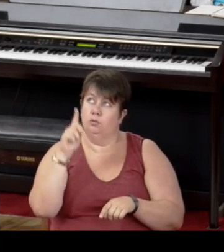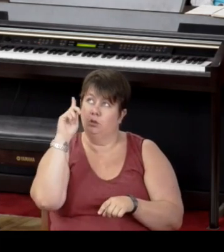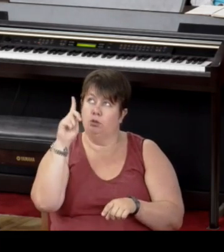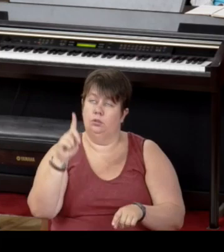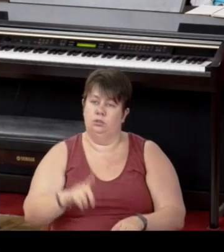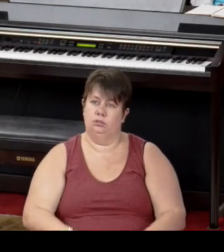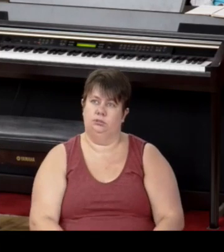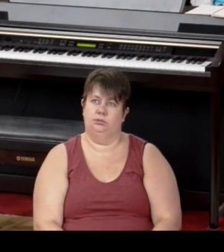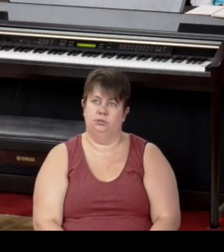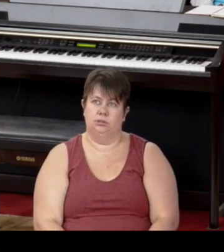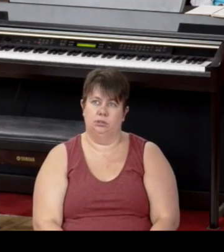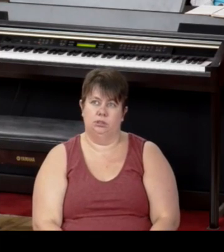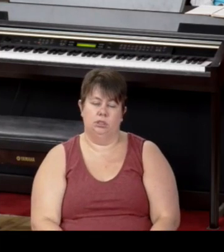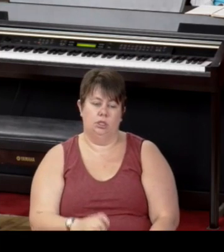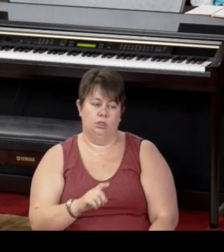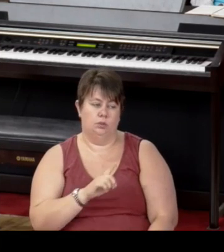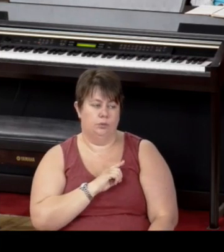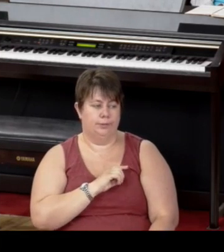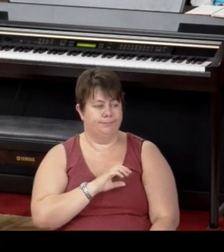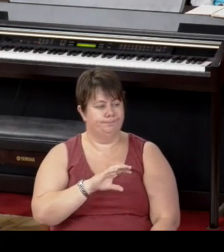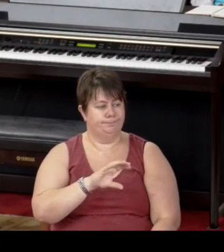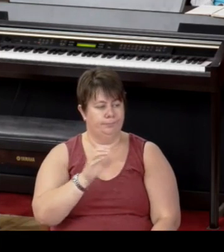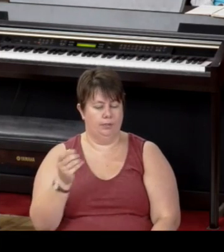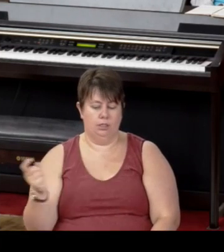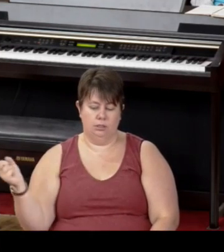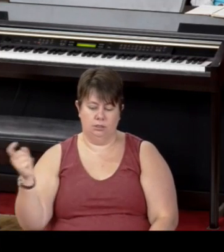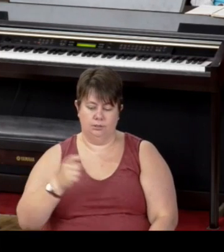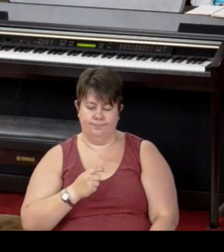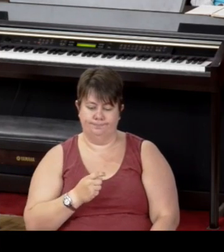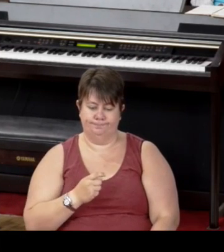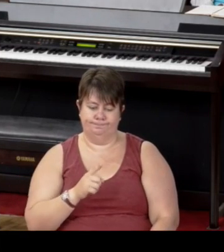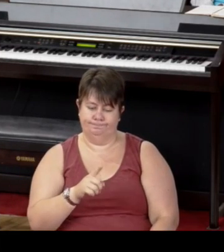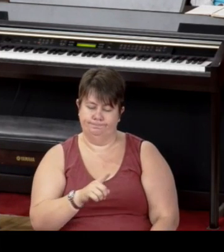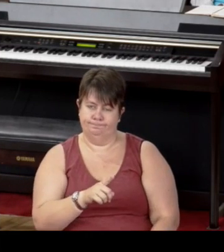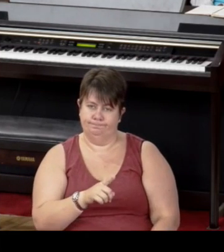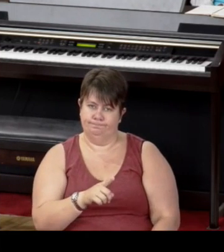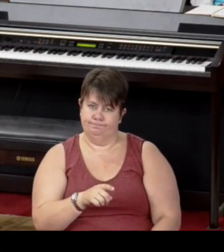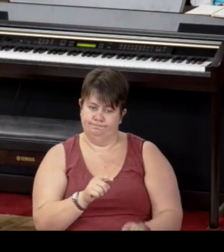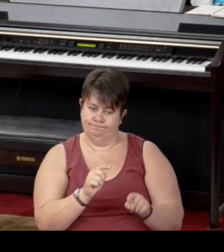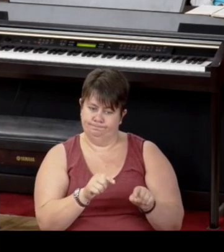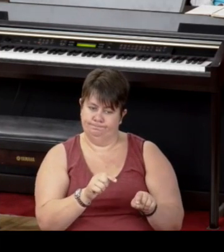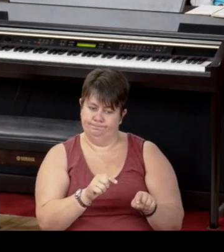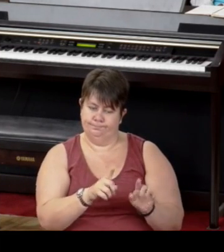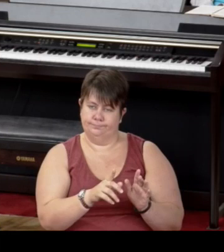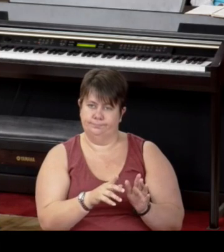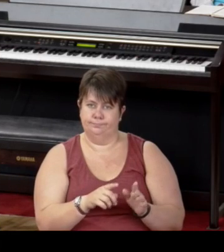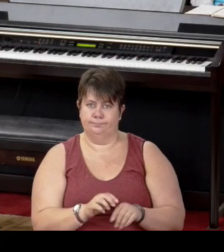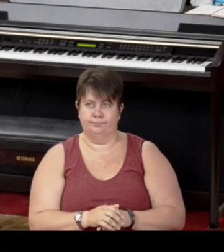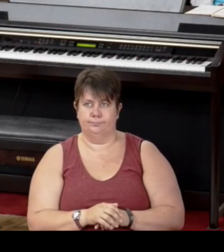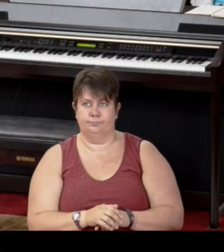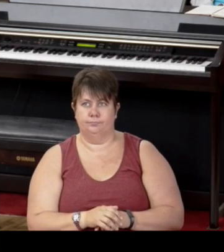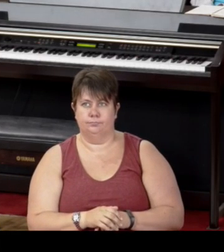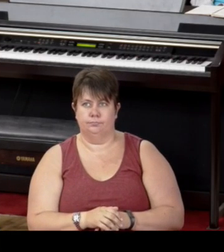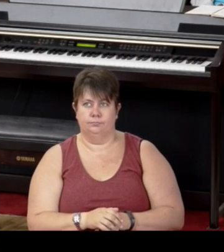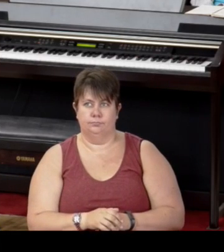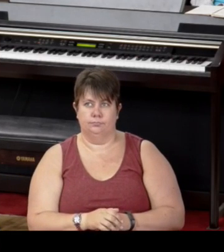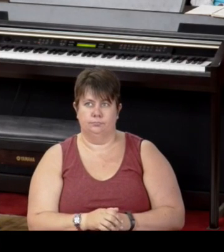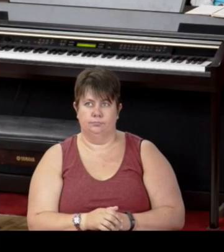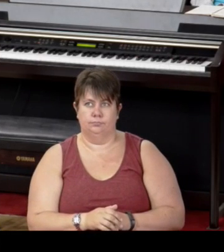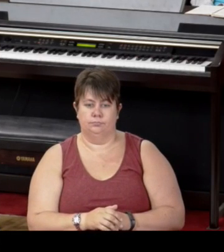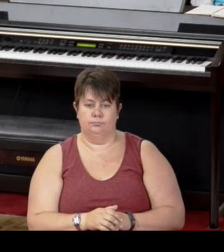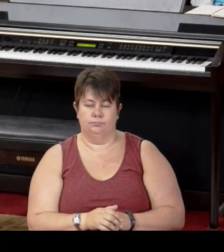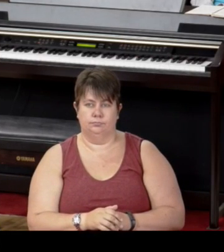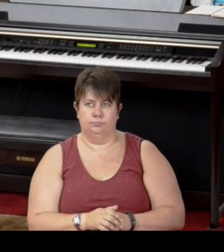And so that is why Jesus comes and he criticizes the people in the church at Pergamum and says, you're doing these